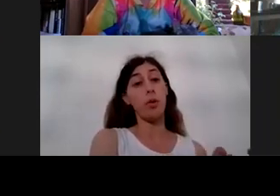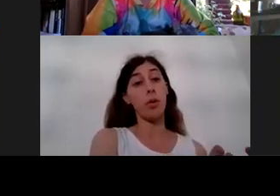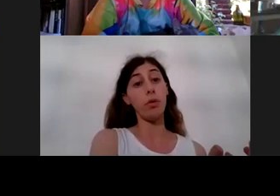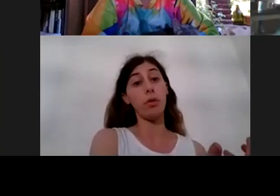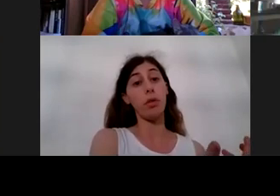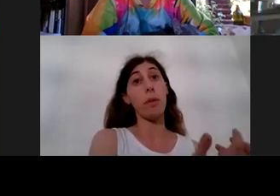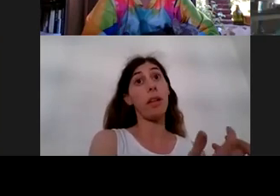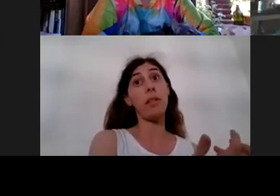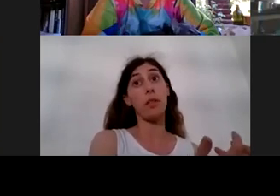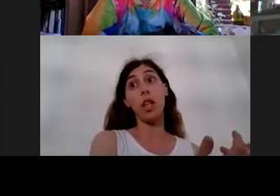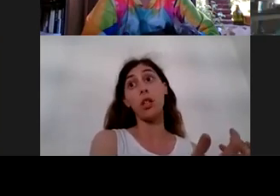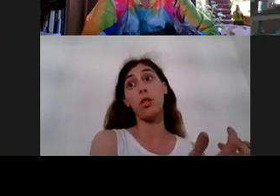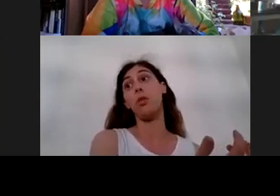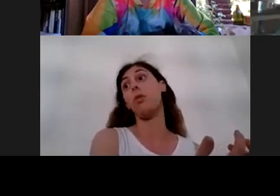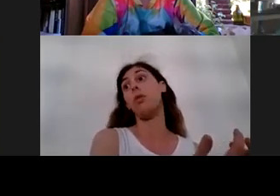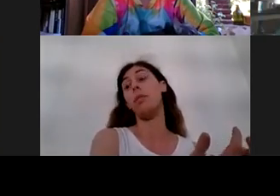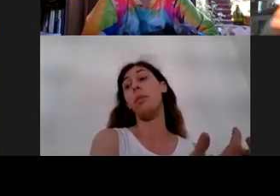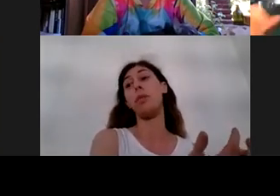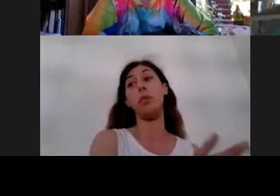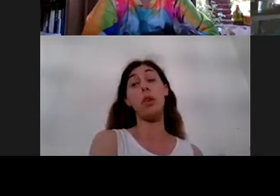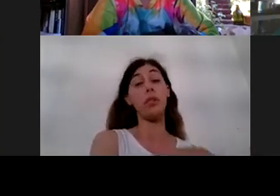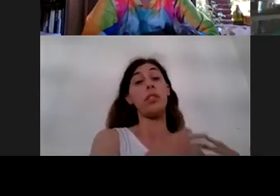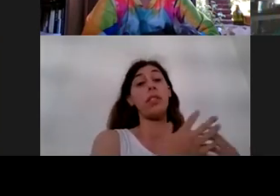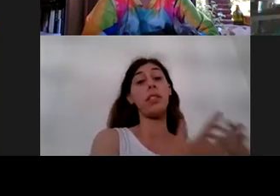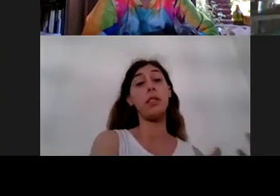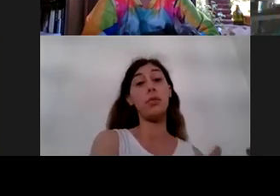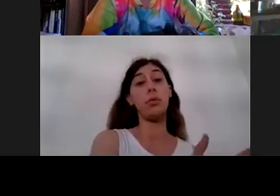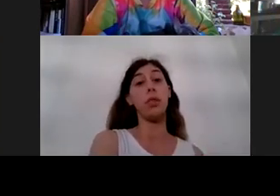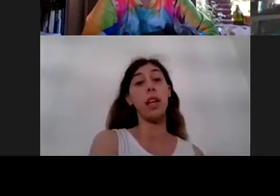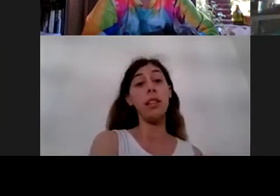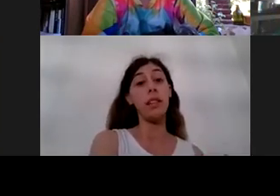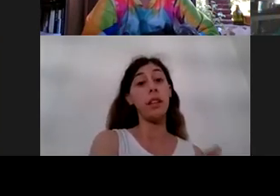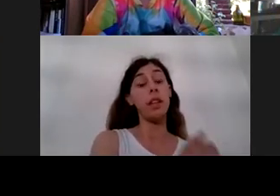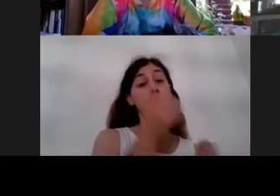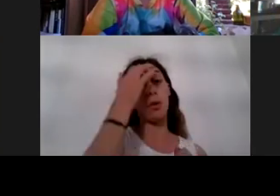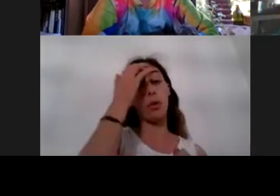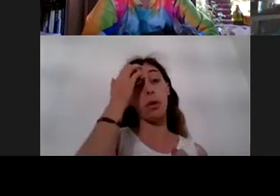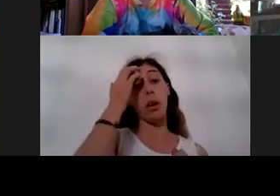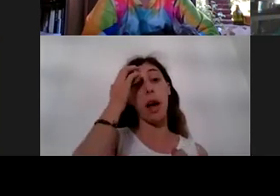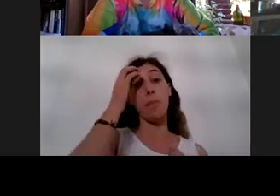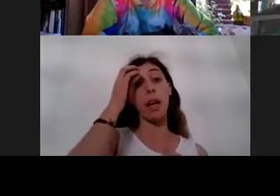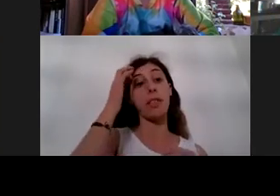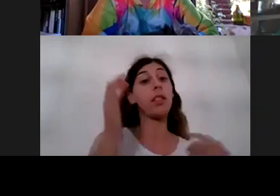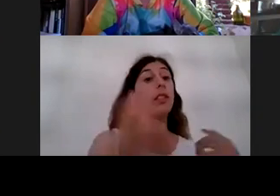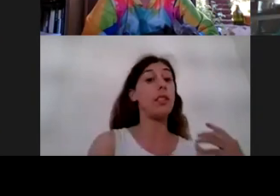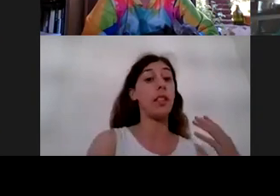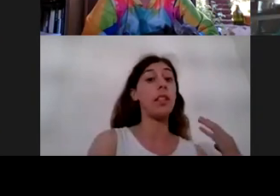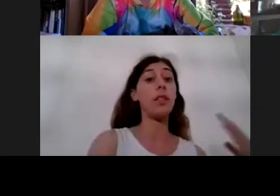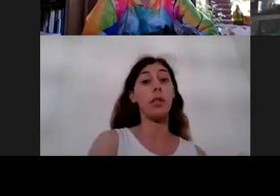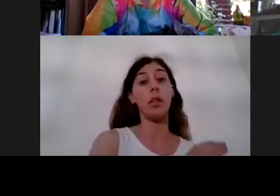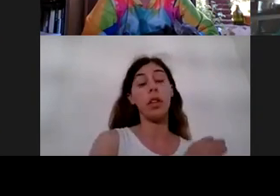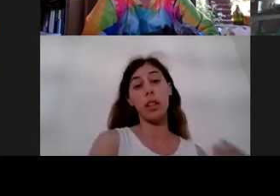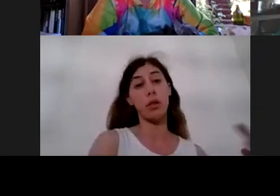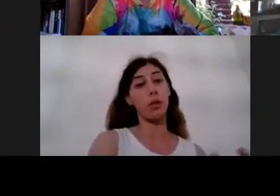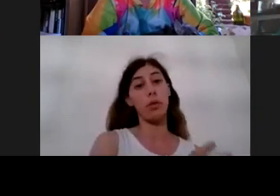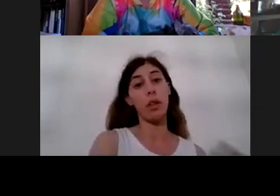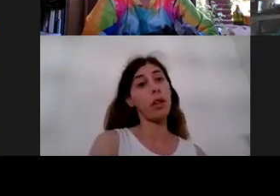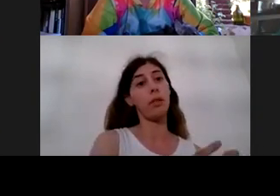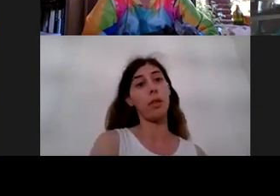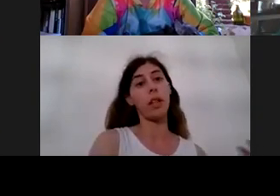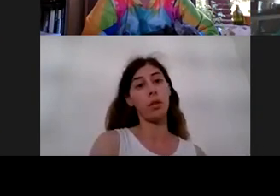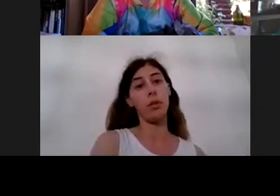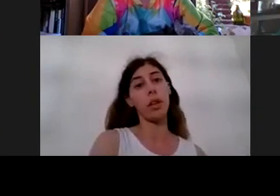the law sometimes not respected. These rights are not respected. In France,